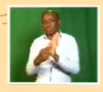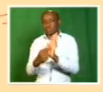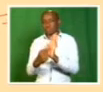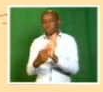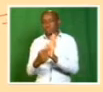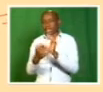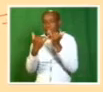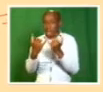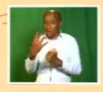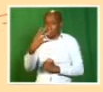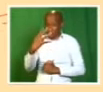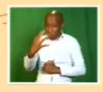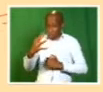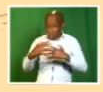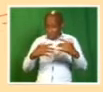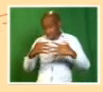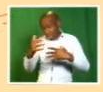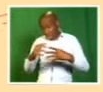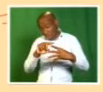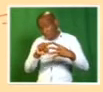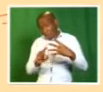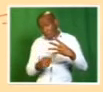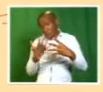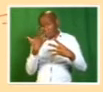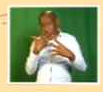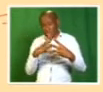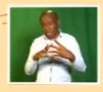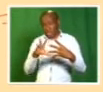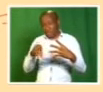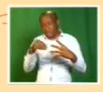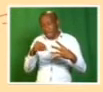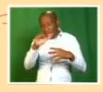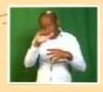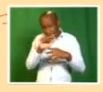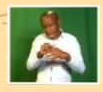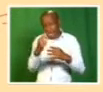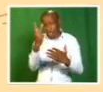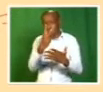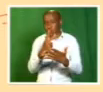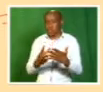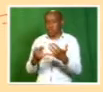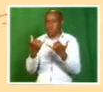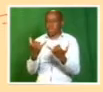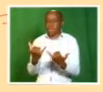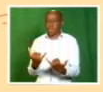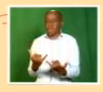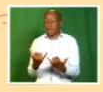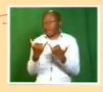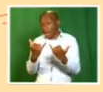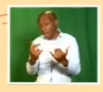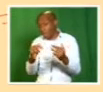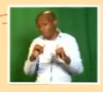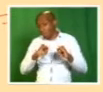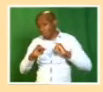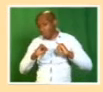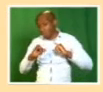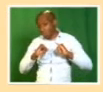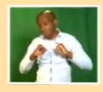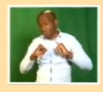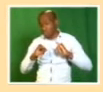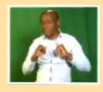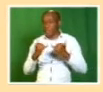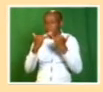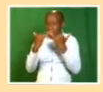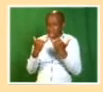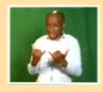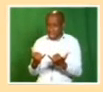found the 4 things that we need to find in order to sketch these graphs. So now I hope we are ready to sketch. So